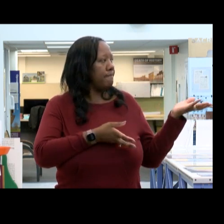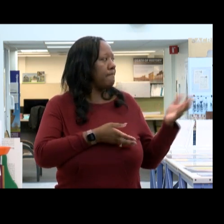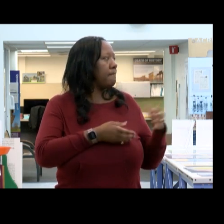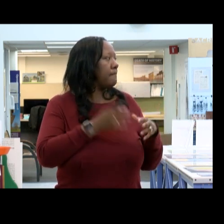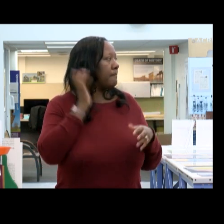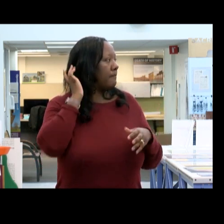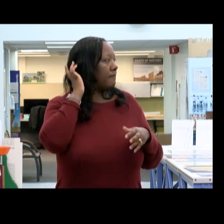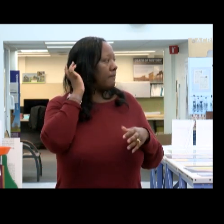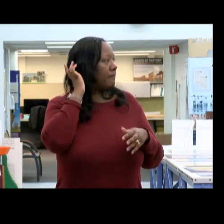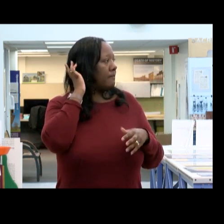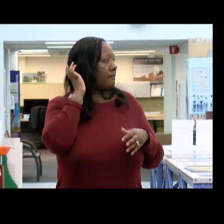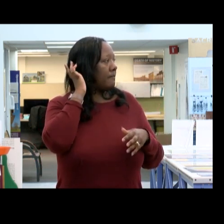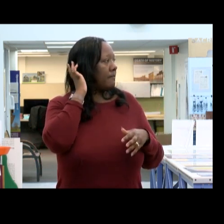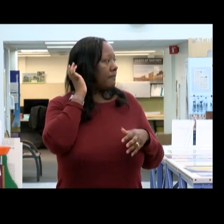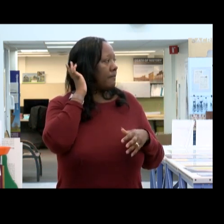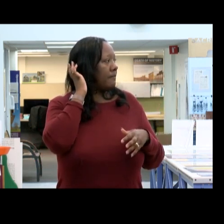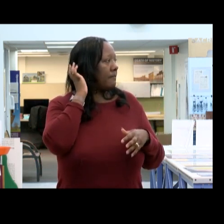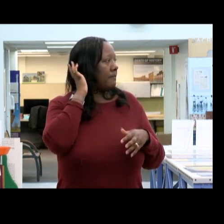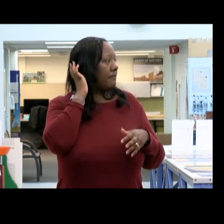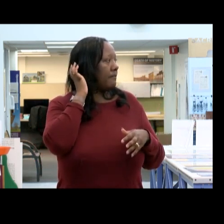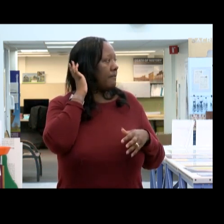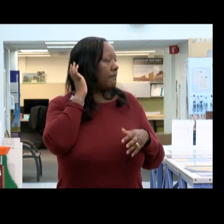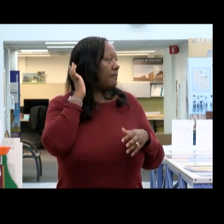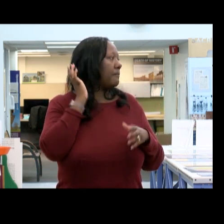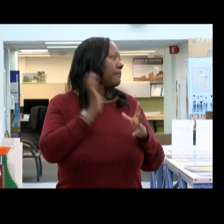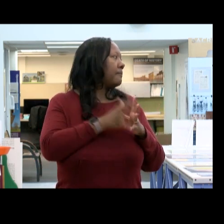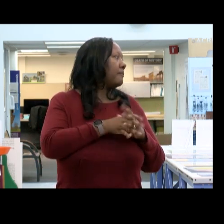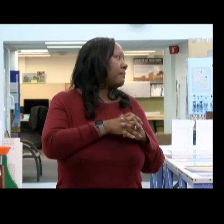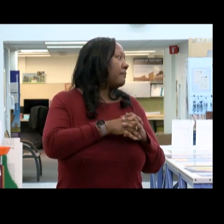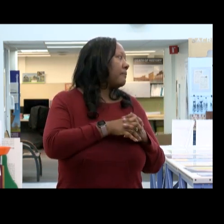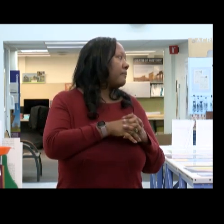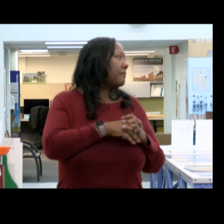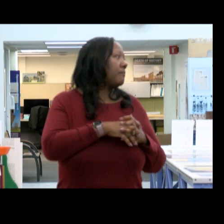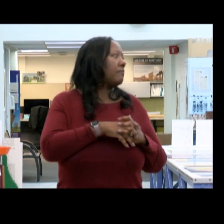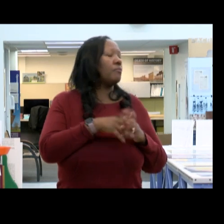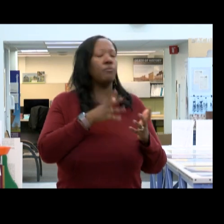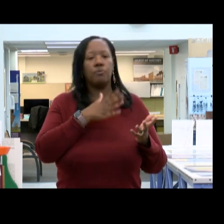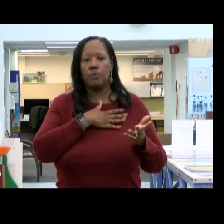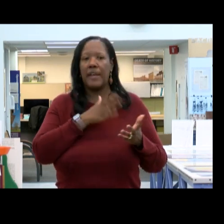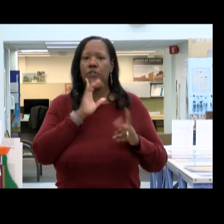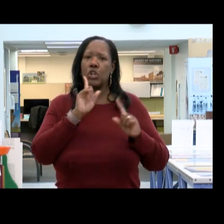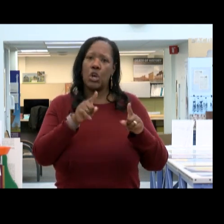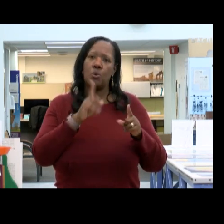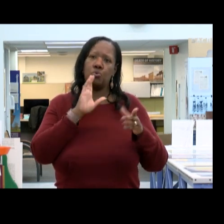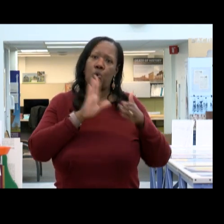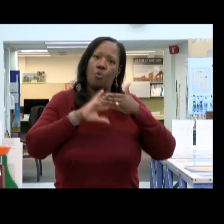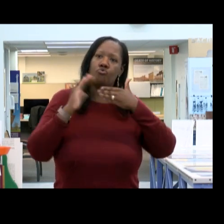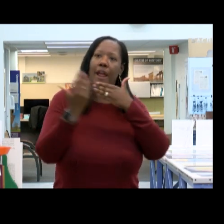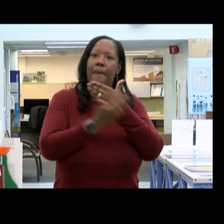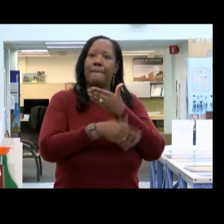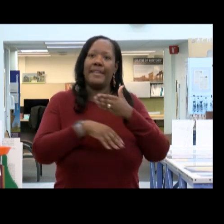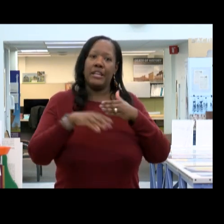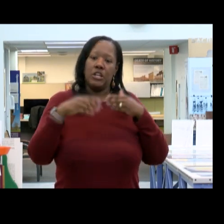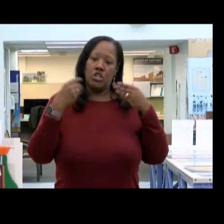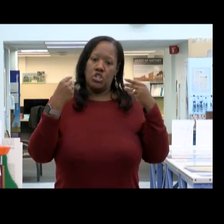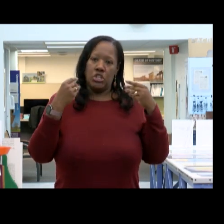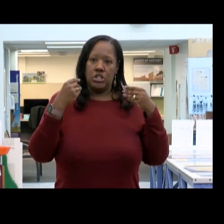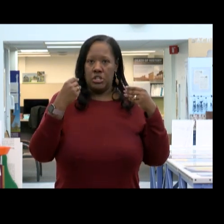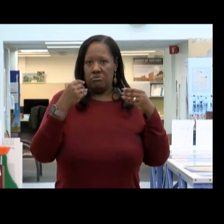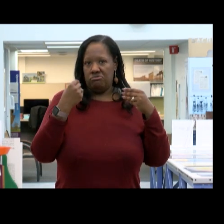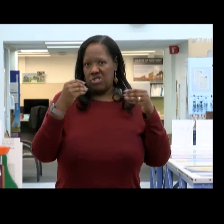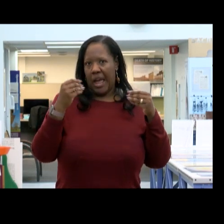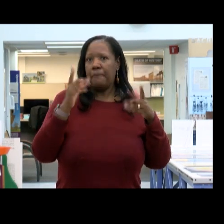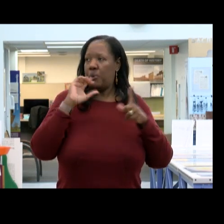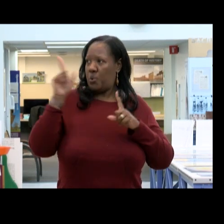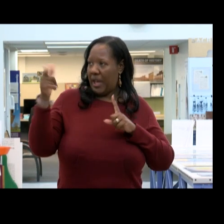Very few people have access to direct printing. Yeah. So you've got to go to a graphics shop, somebody Yeah. who has that capability or the